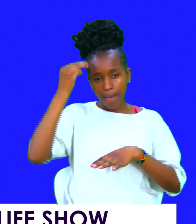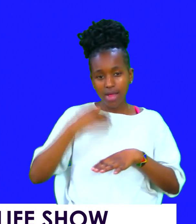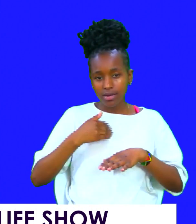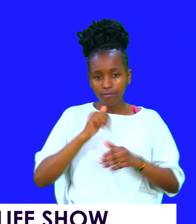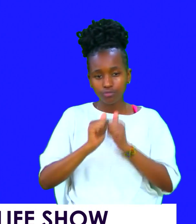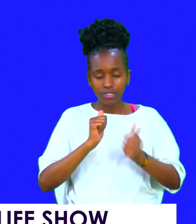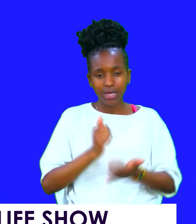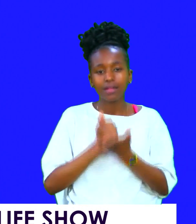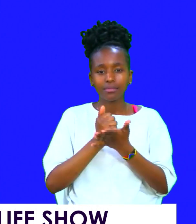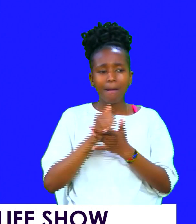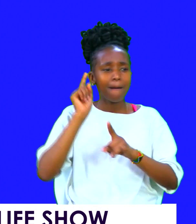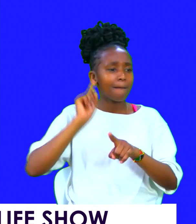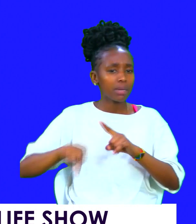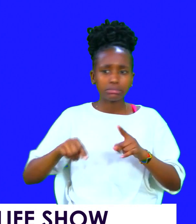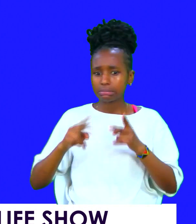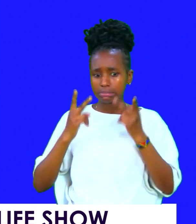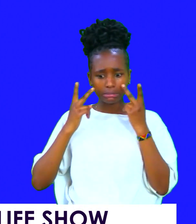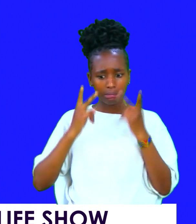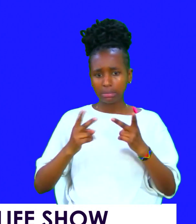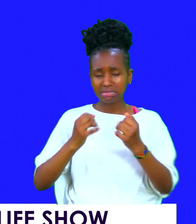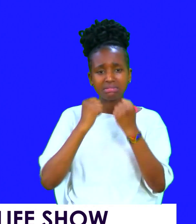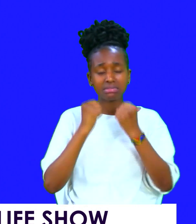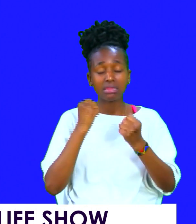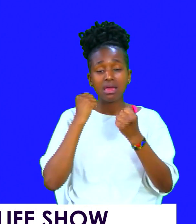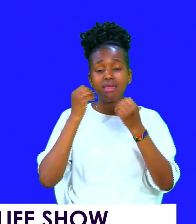Then we notice that our strength is failed.